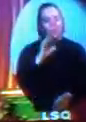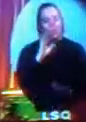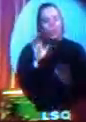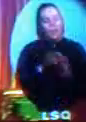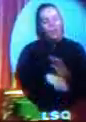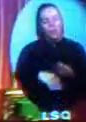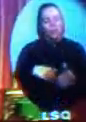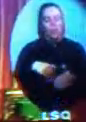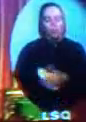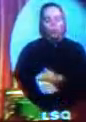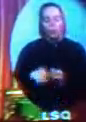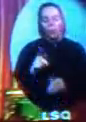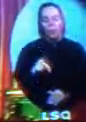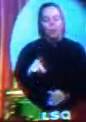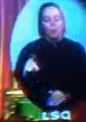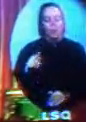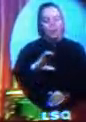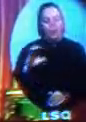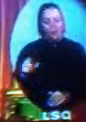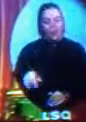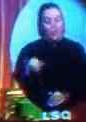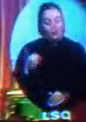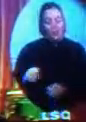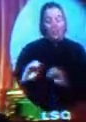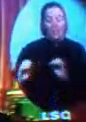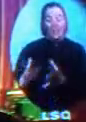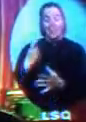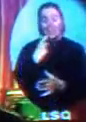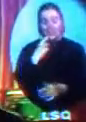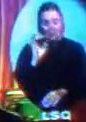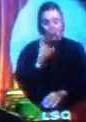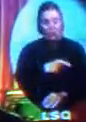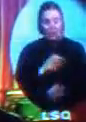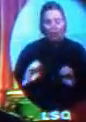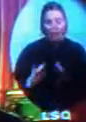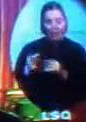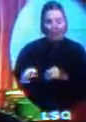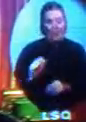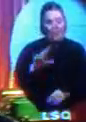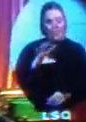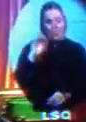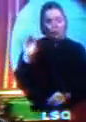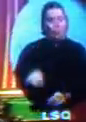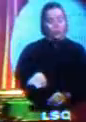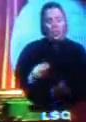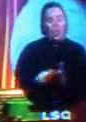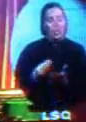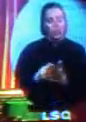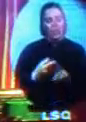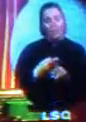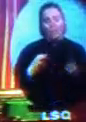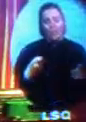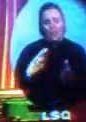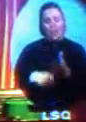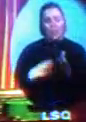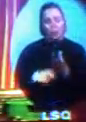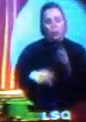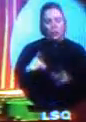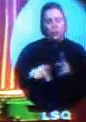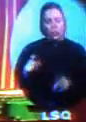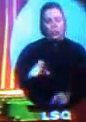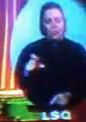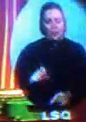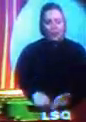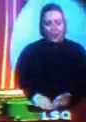Mr. Speaker, the federal government can't hide behind this Crown Corporation. It is a creature of the Conservatives. 25% of